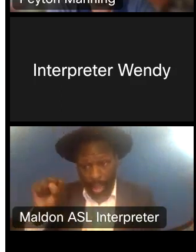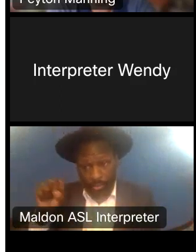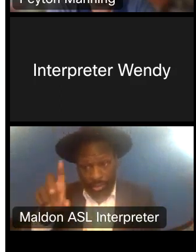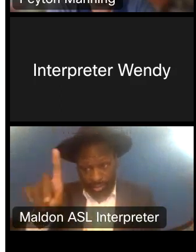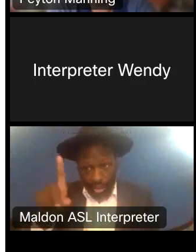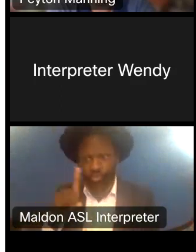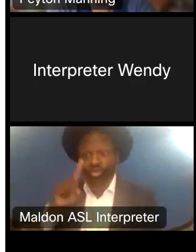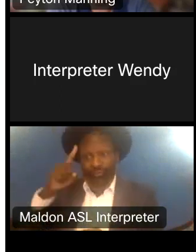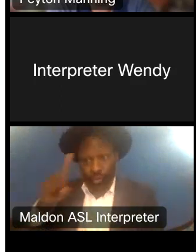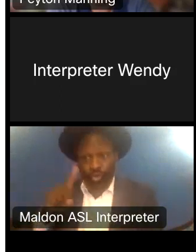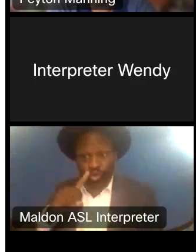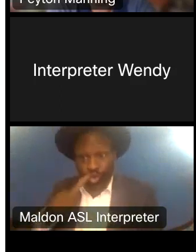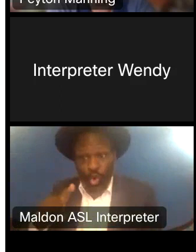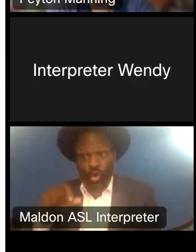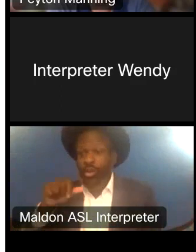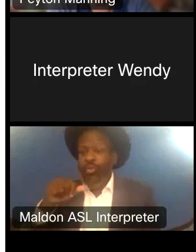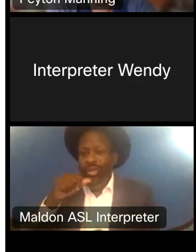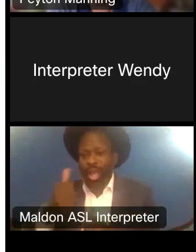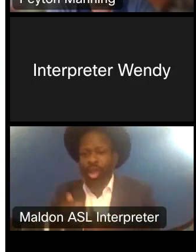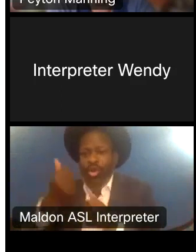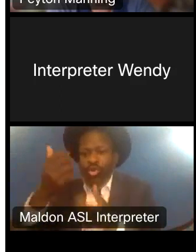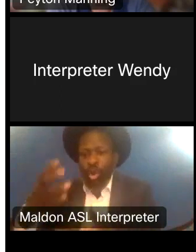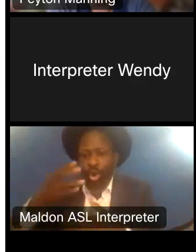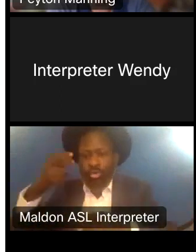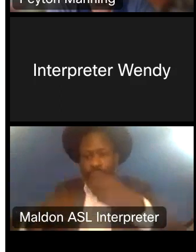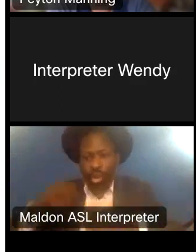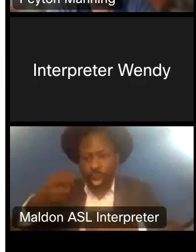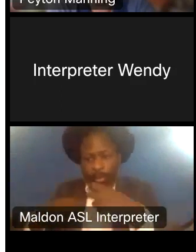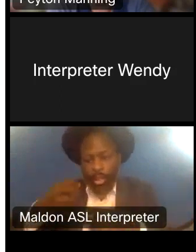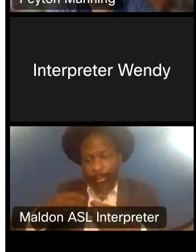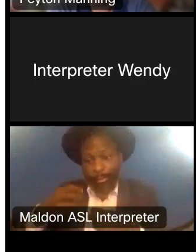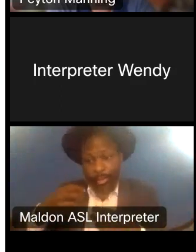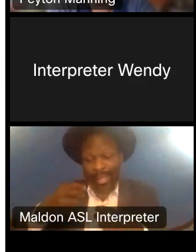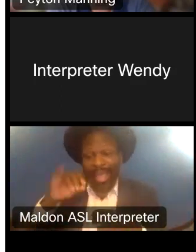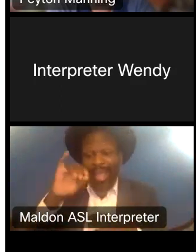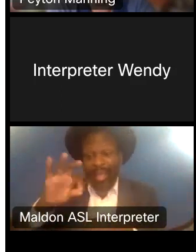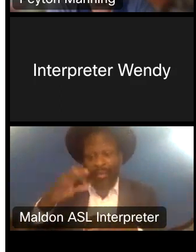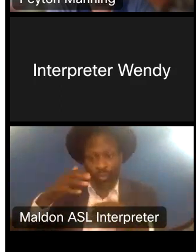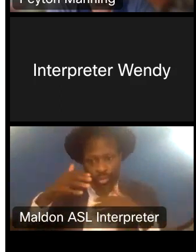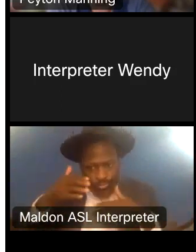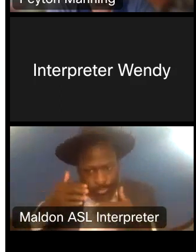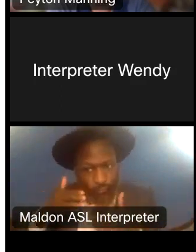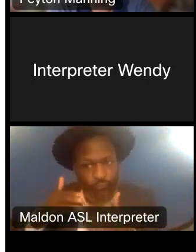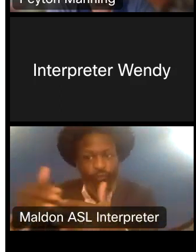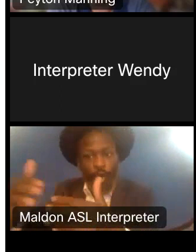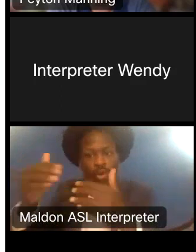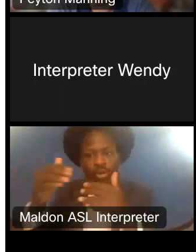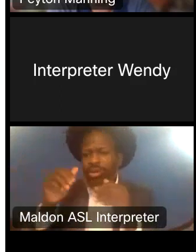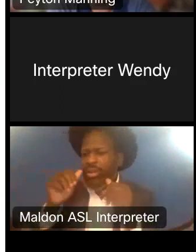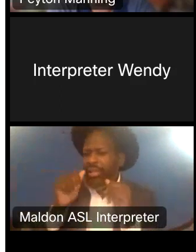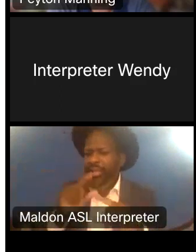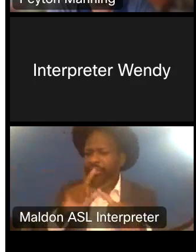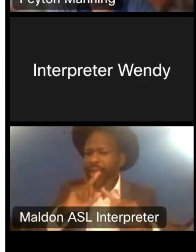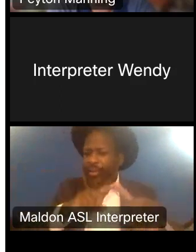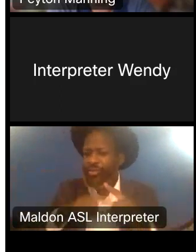going to be an impediment moving forward on this. So if you can answer these two questions, that would be